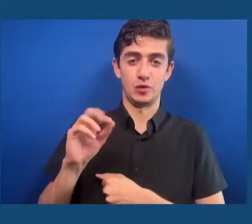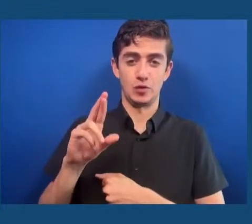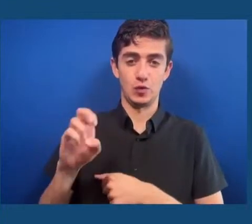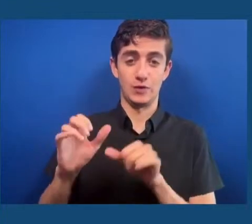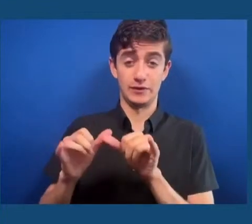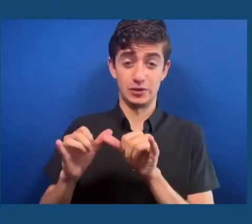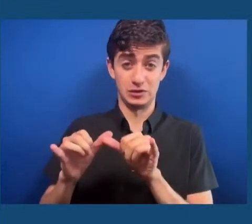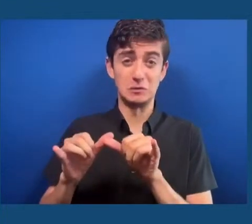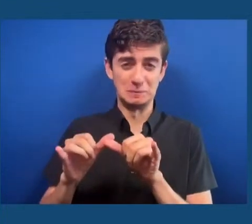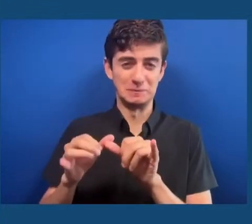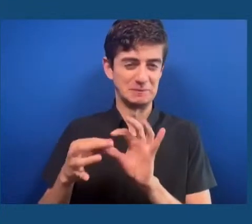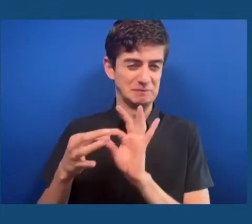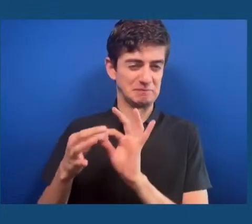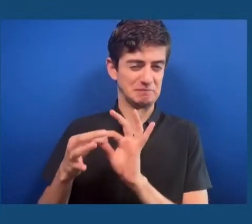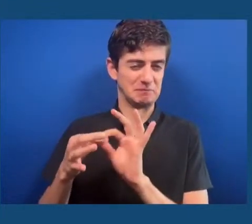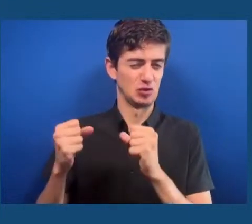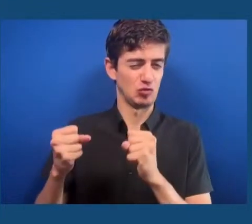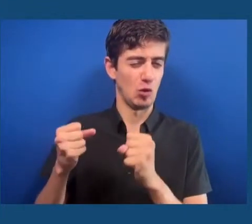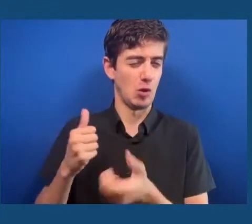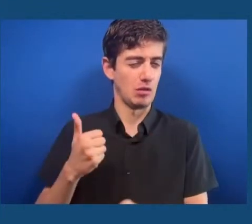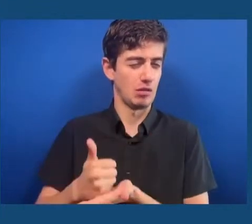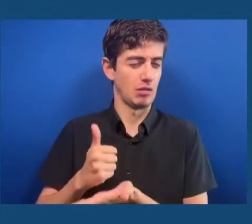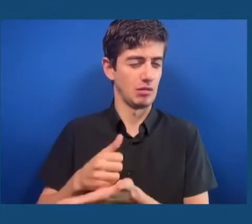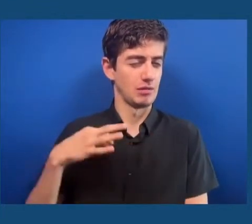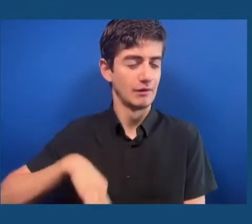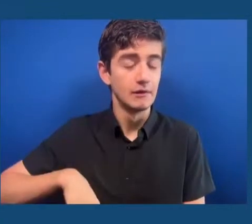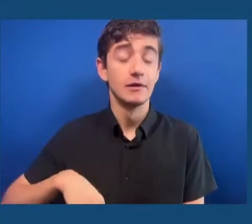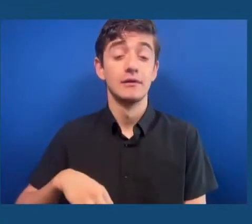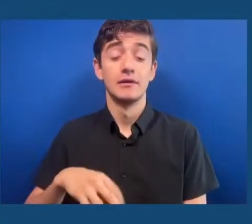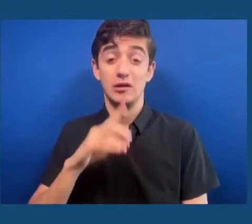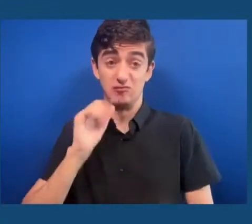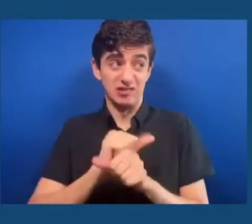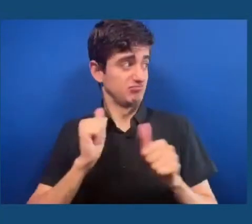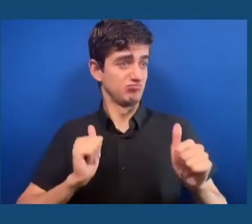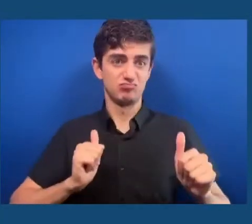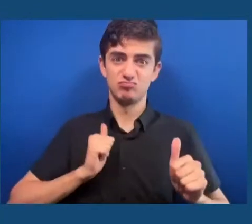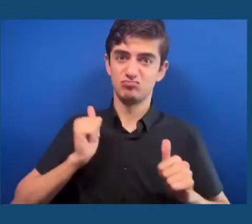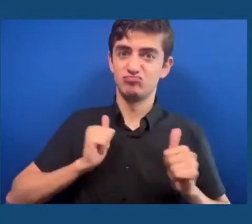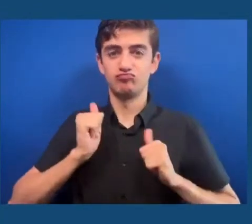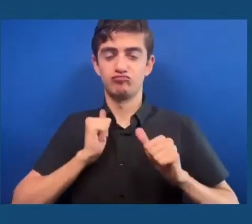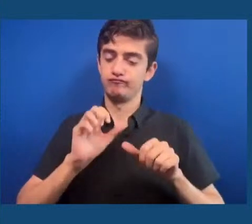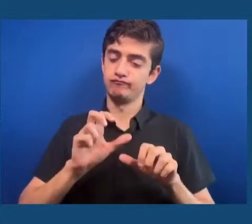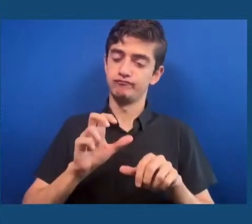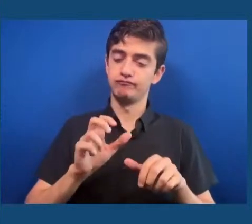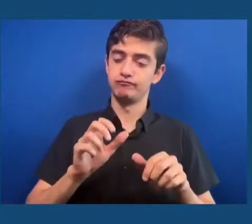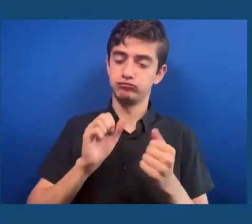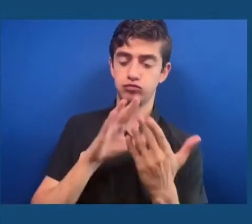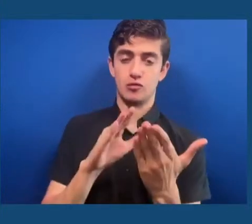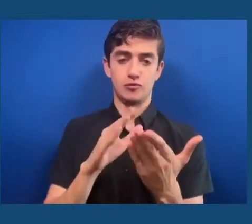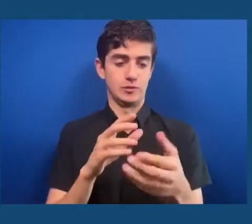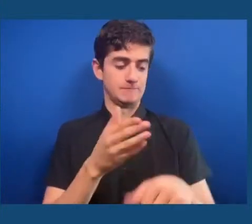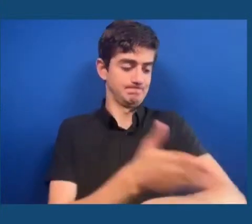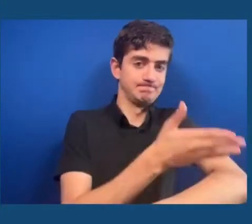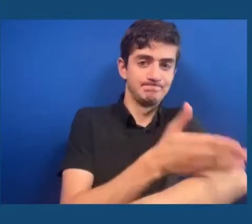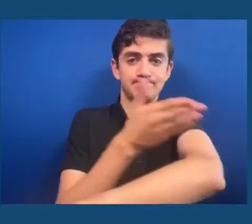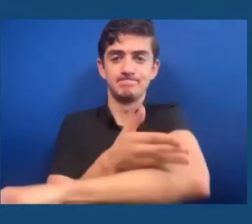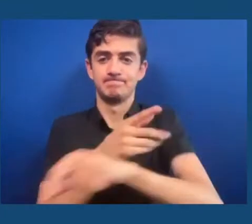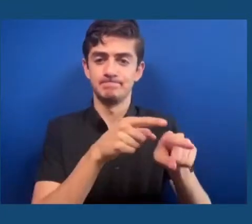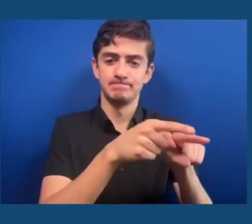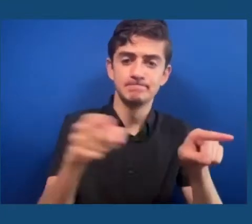And we're taking this aggressive approach statewide. And earlier this year, I outlined a comprehensive resiliency